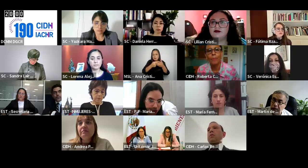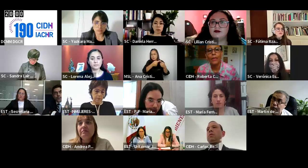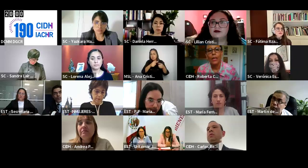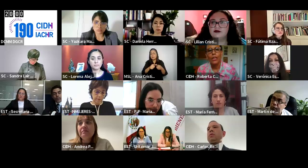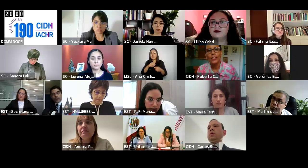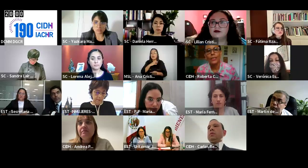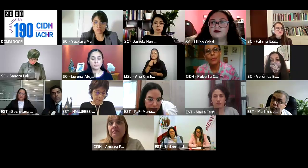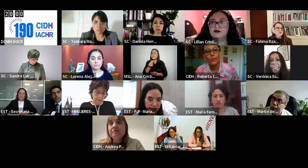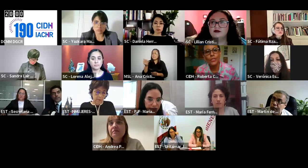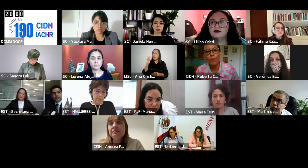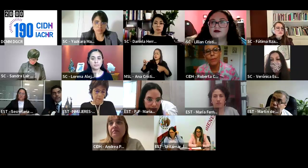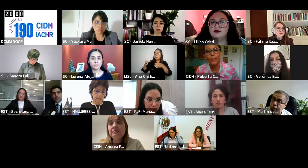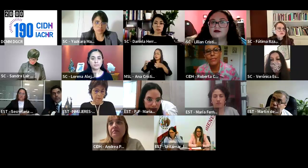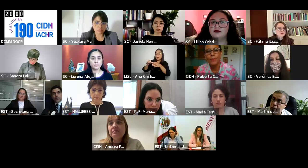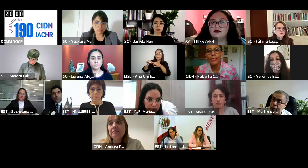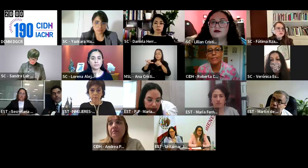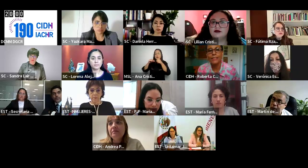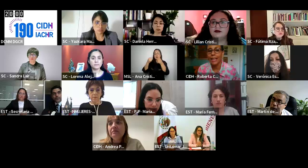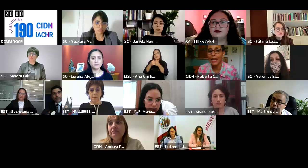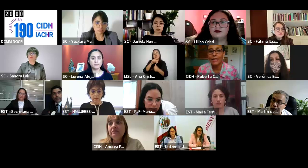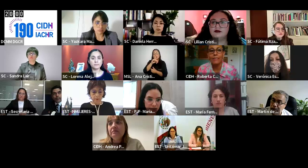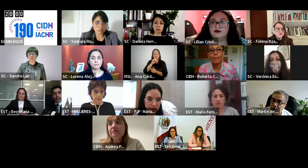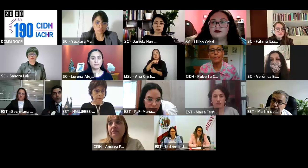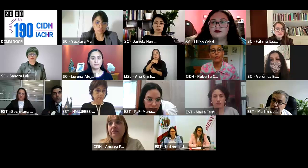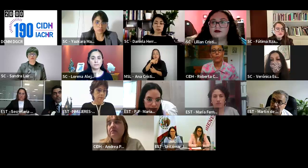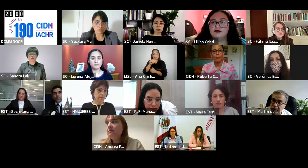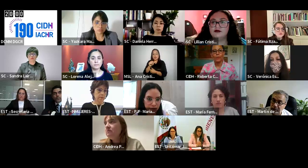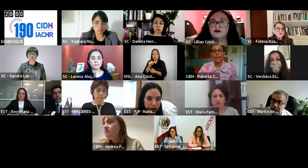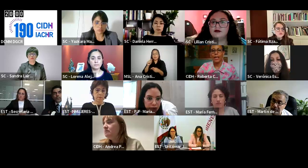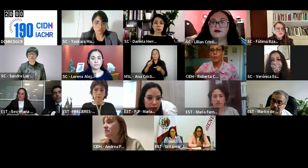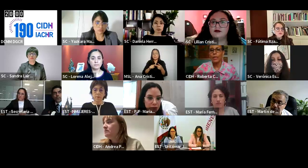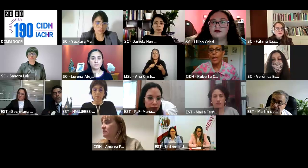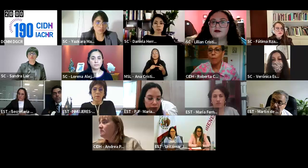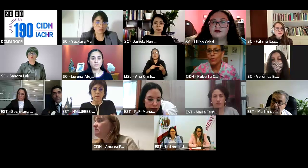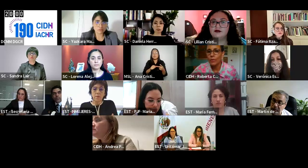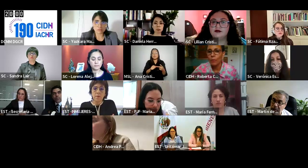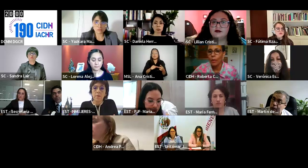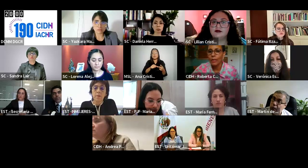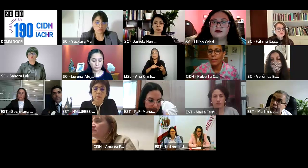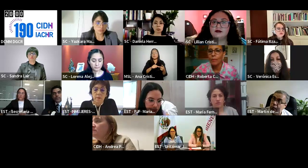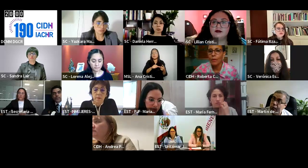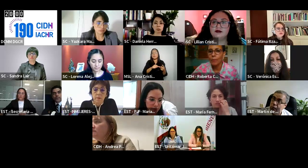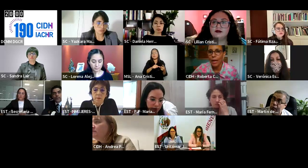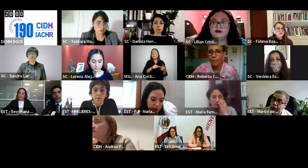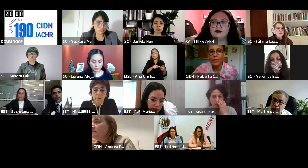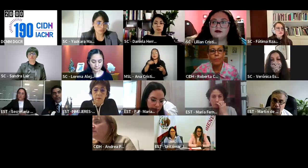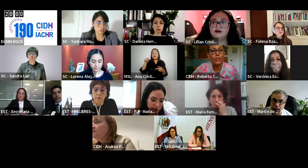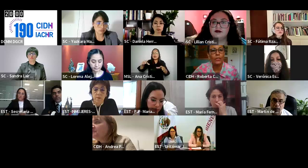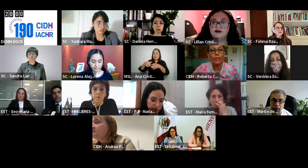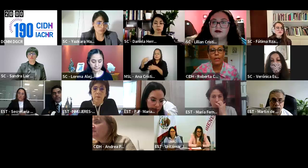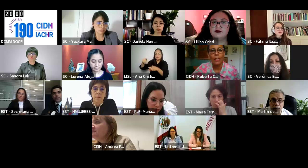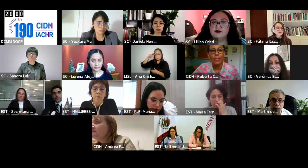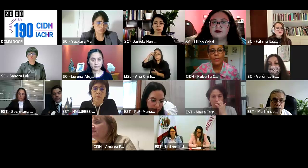Documenta, Learning Community of Women with Disabilities and Allies in Mexico. And I want to welcome on behalf